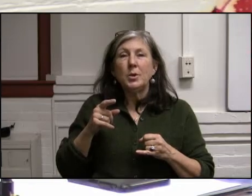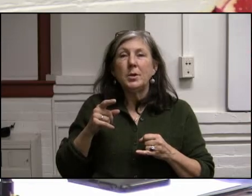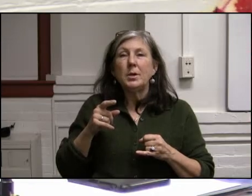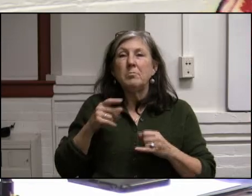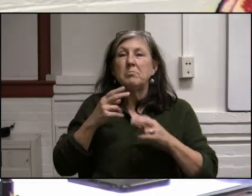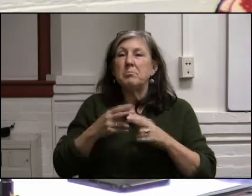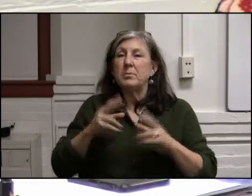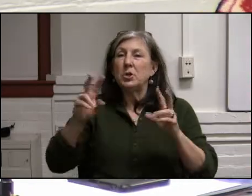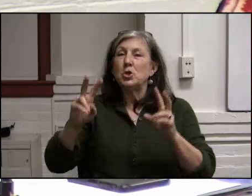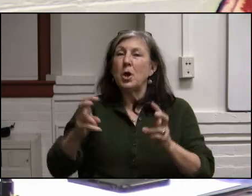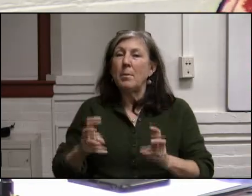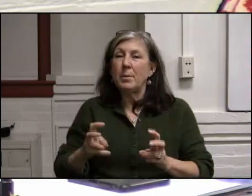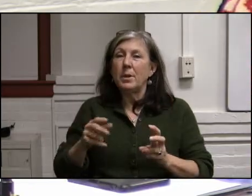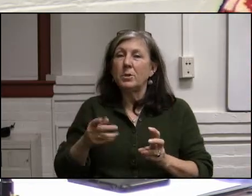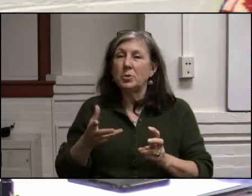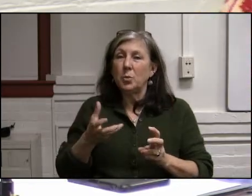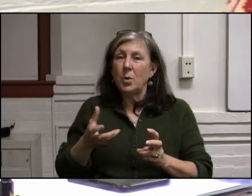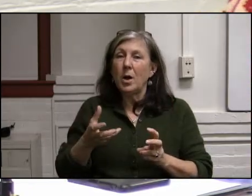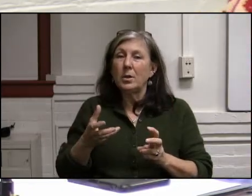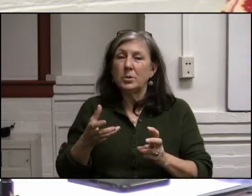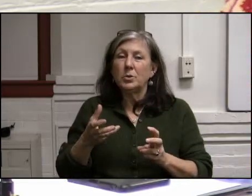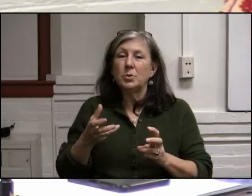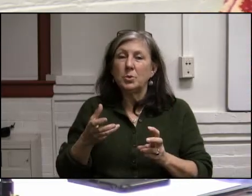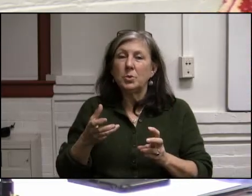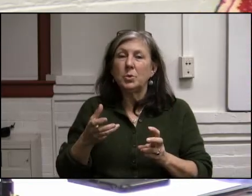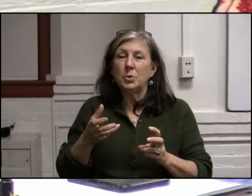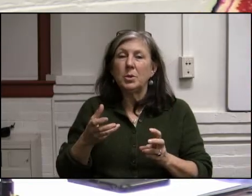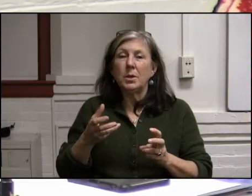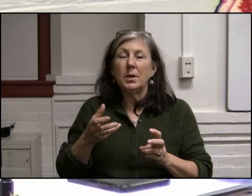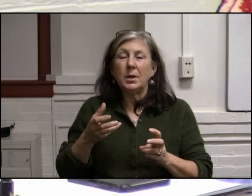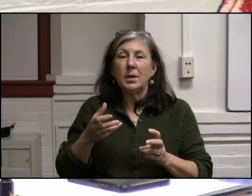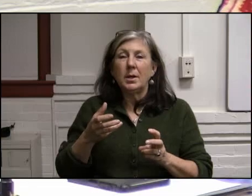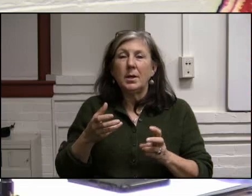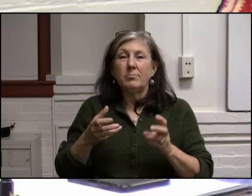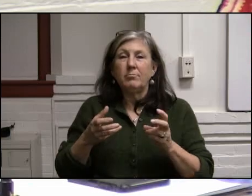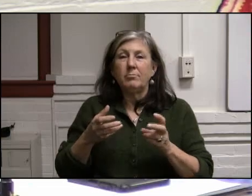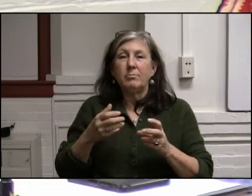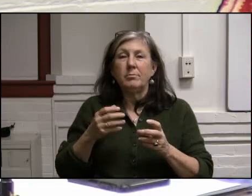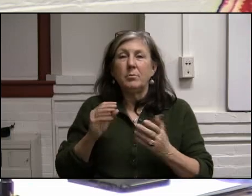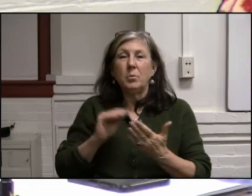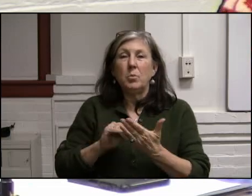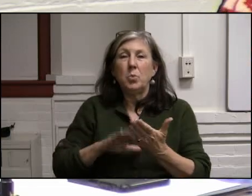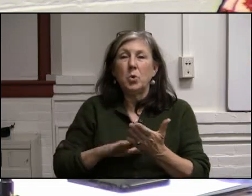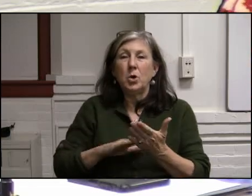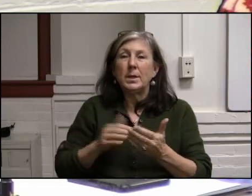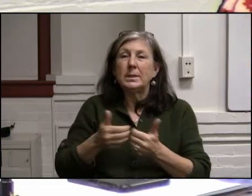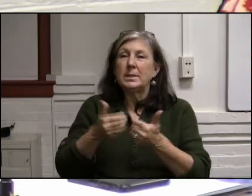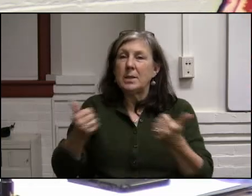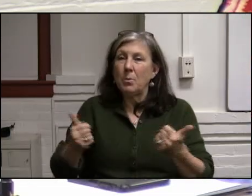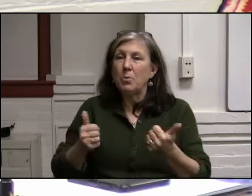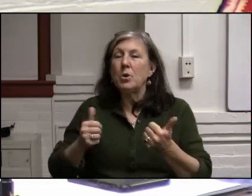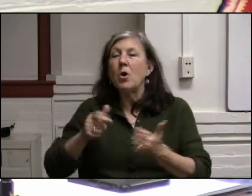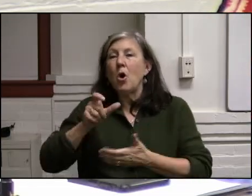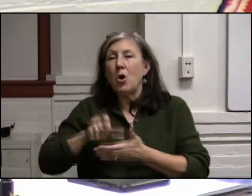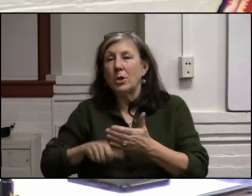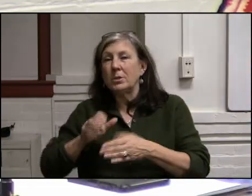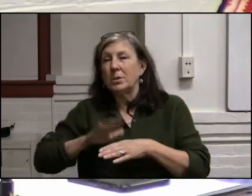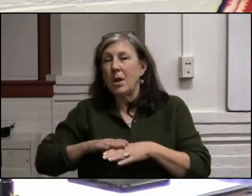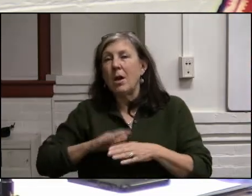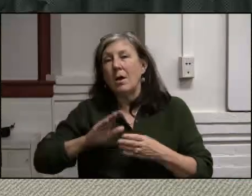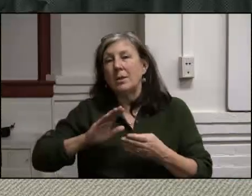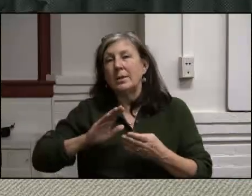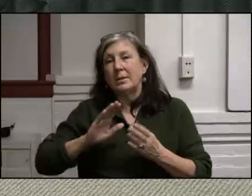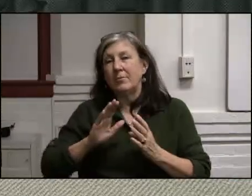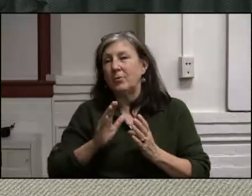intend to place separate articles on the town meeting warning, separate and apart from just being included